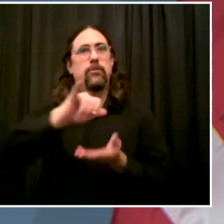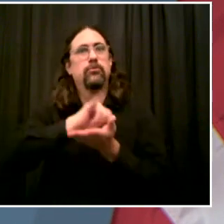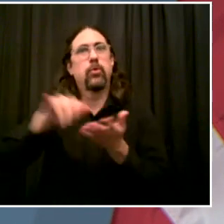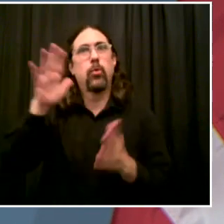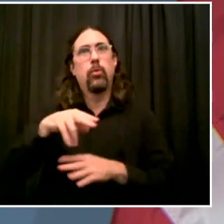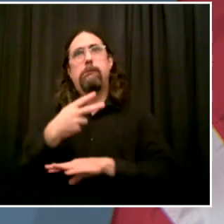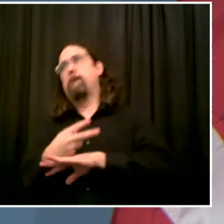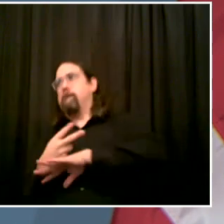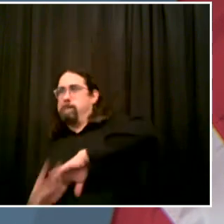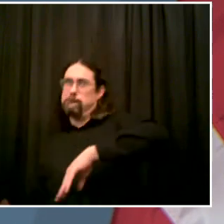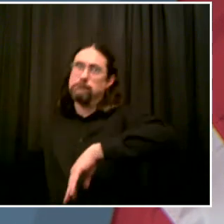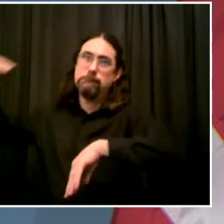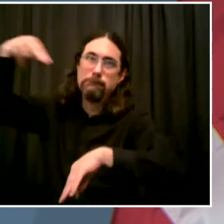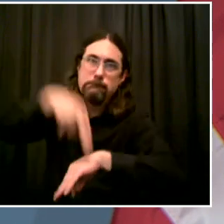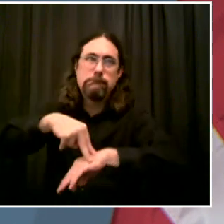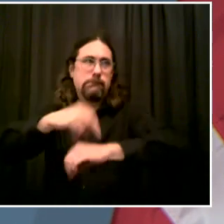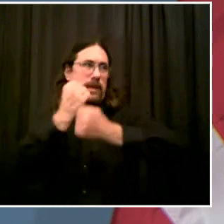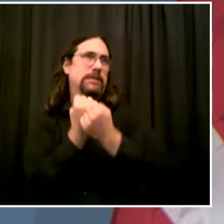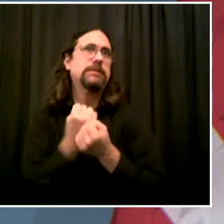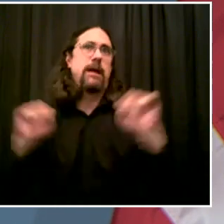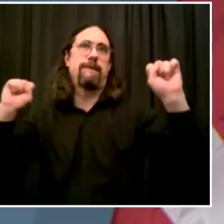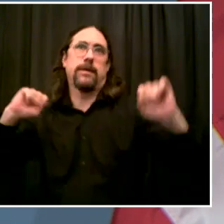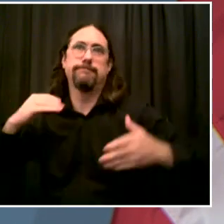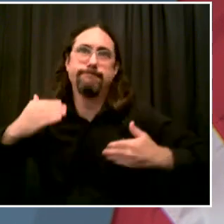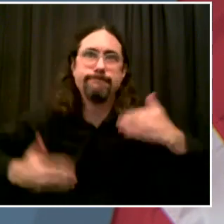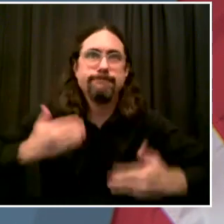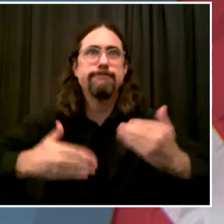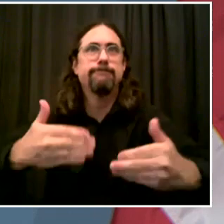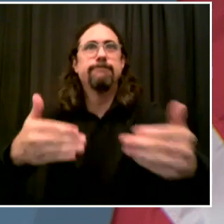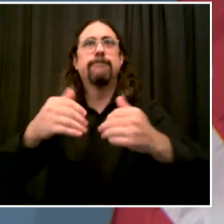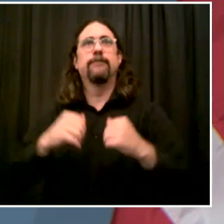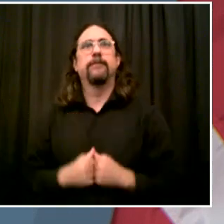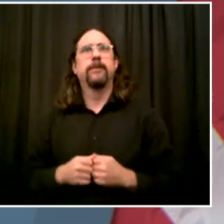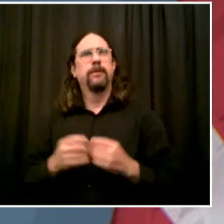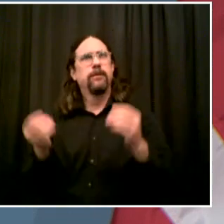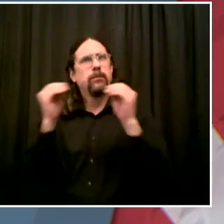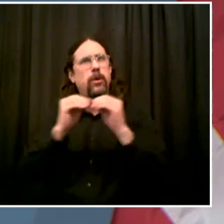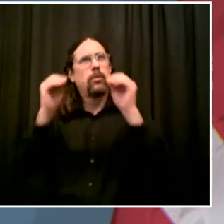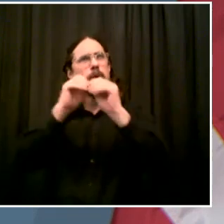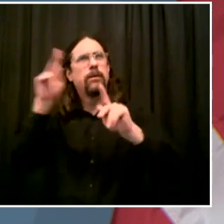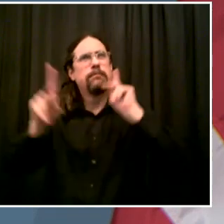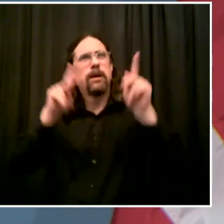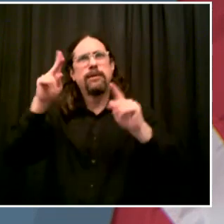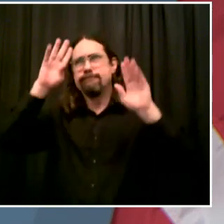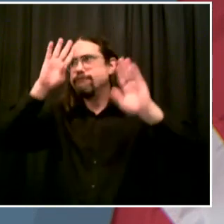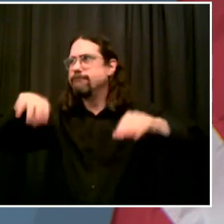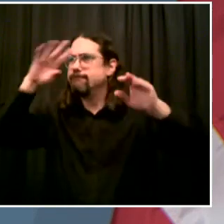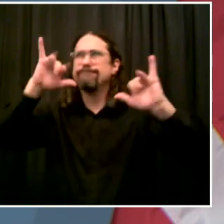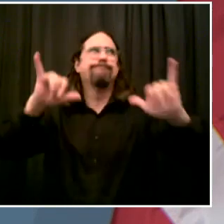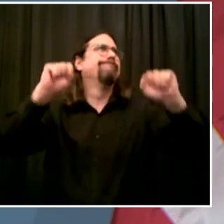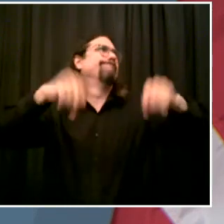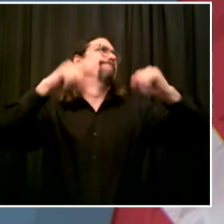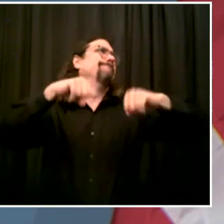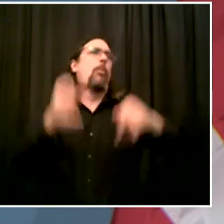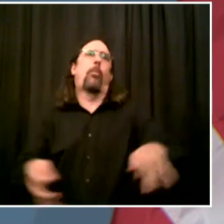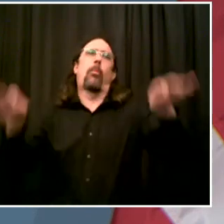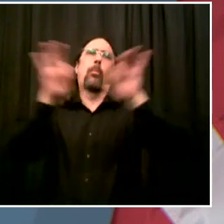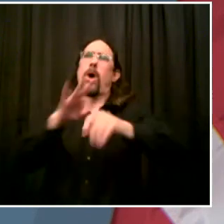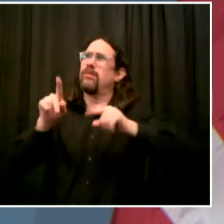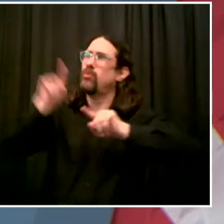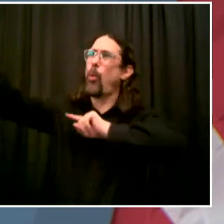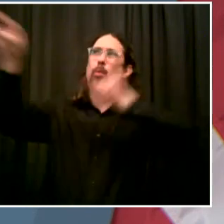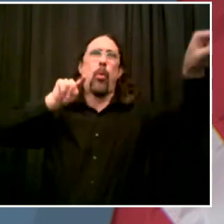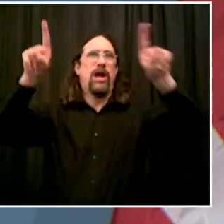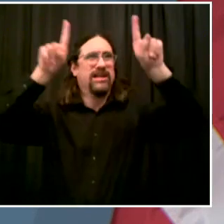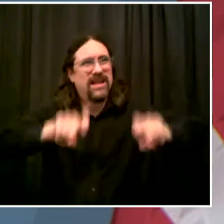importance of testing for COVID-19 and keeping themselves safe and their loved ones safe. And so today I